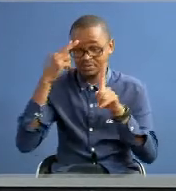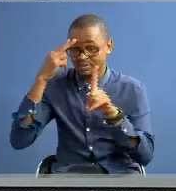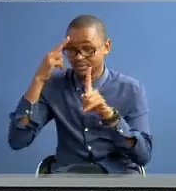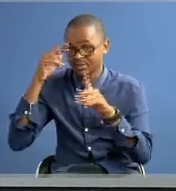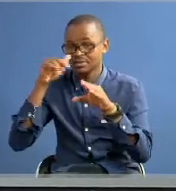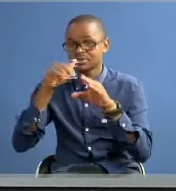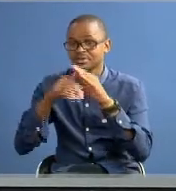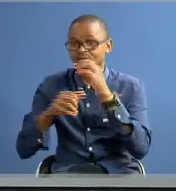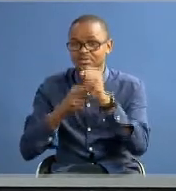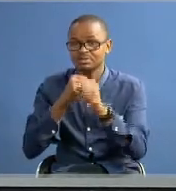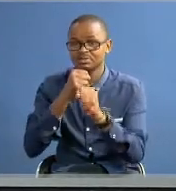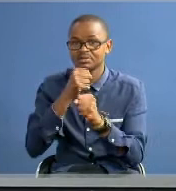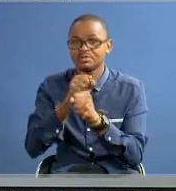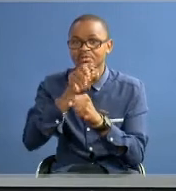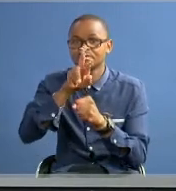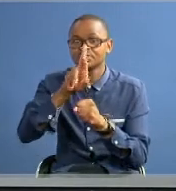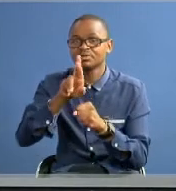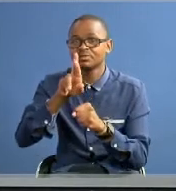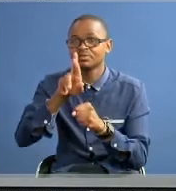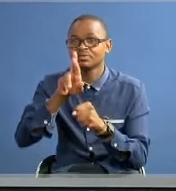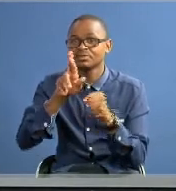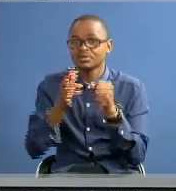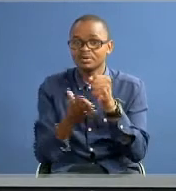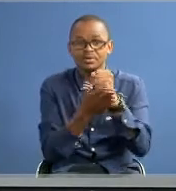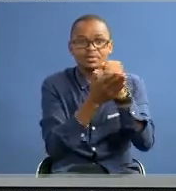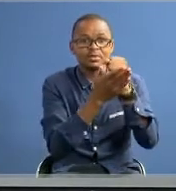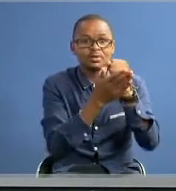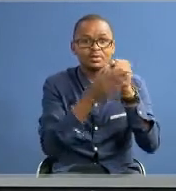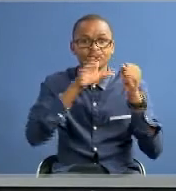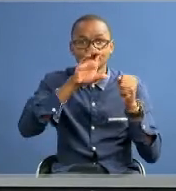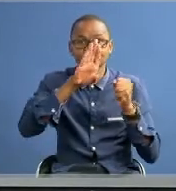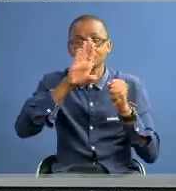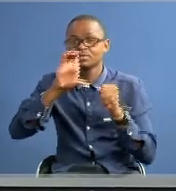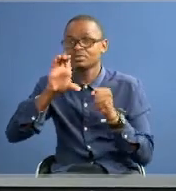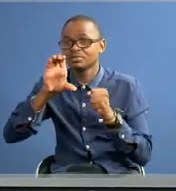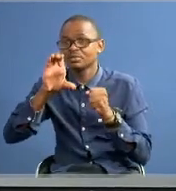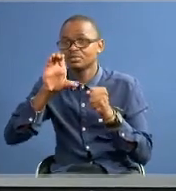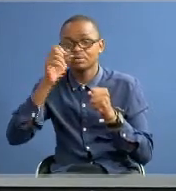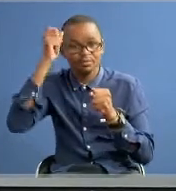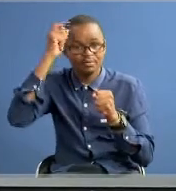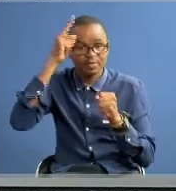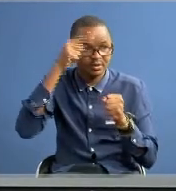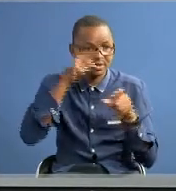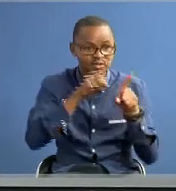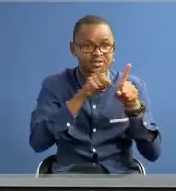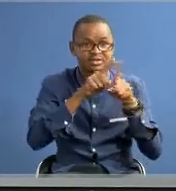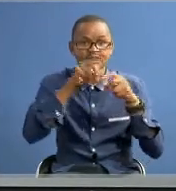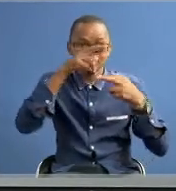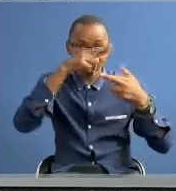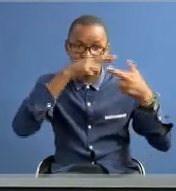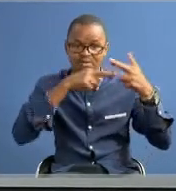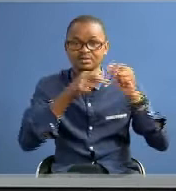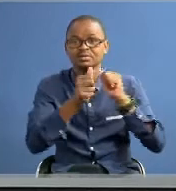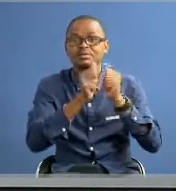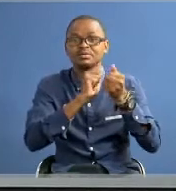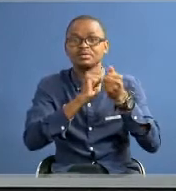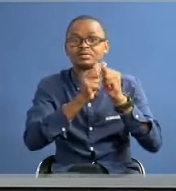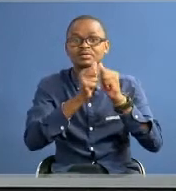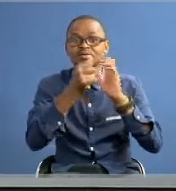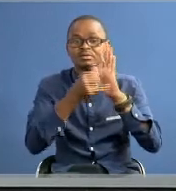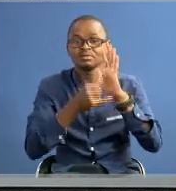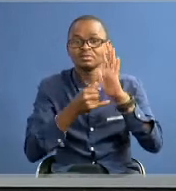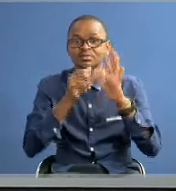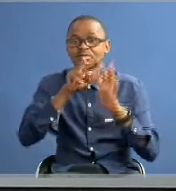that in years to come, VR will be helpful when the CBC takes shape. And aside from revolutionizing the gaming and film